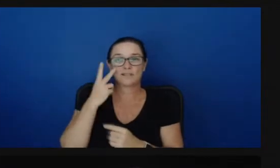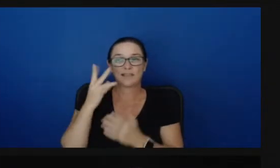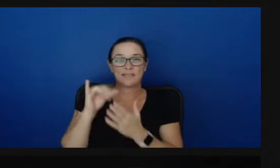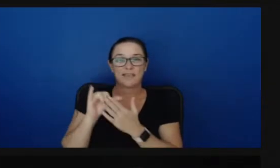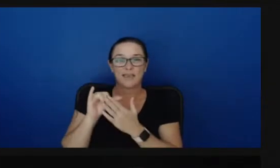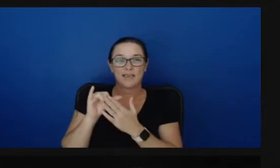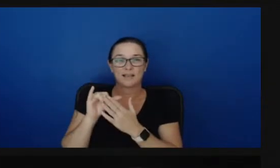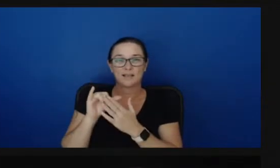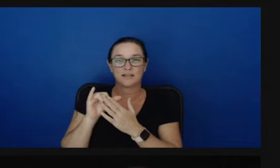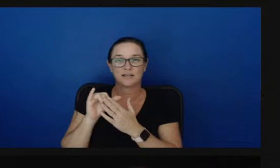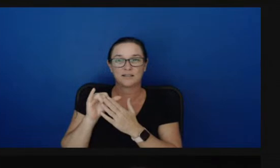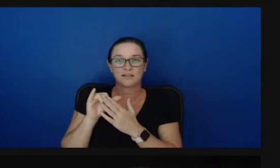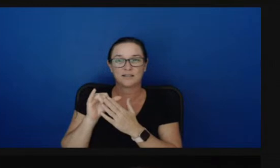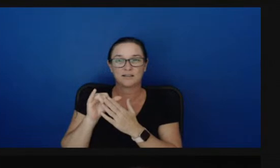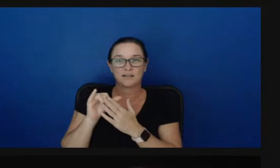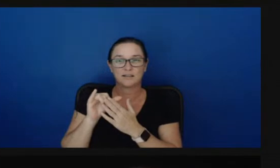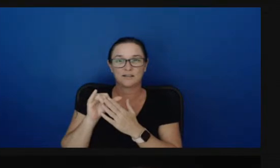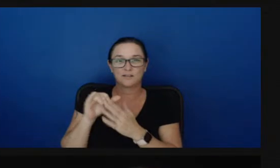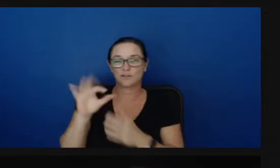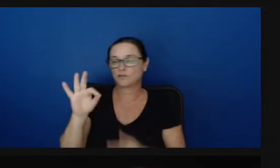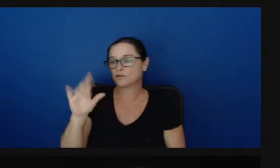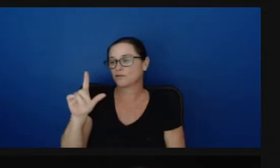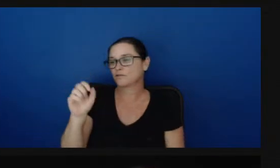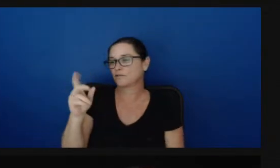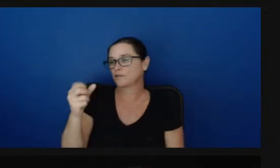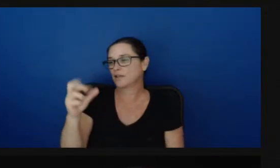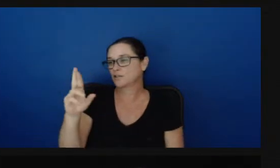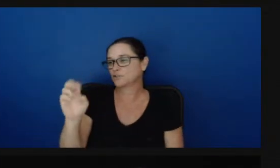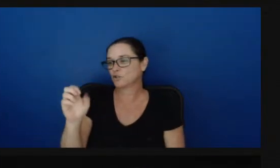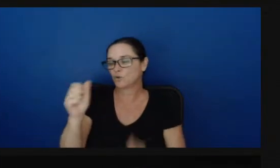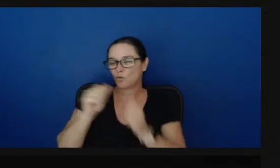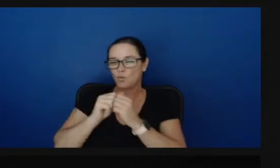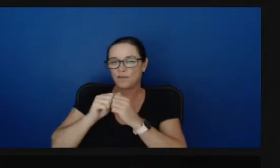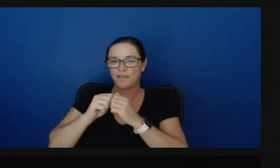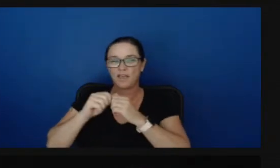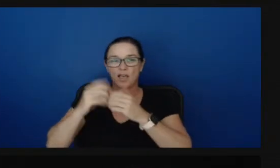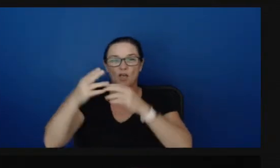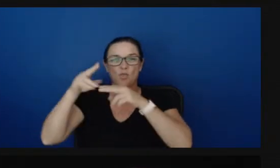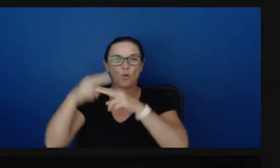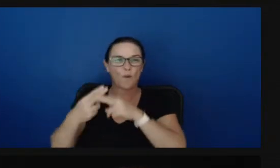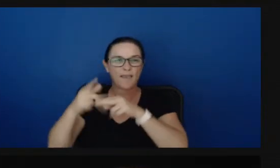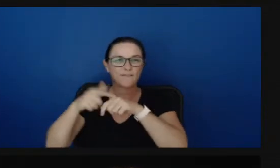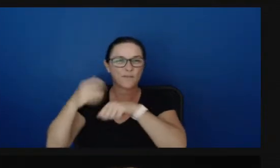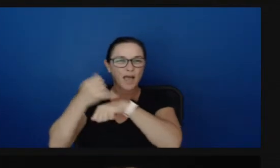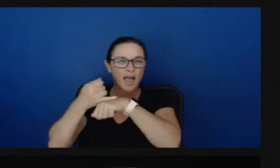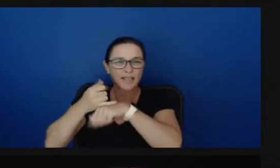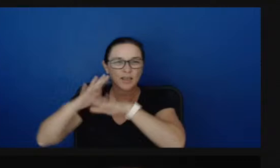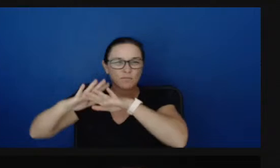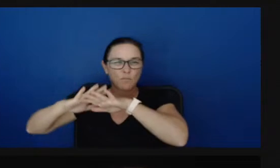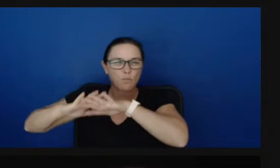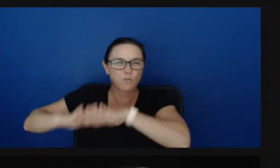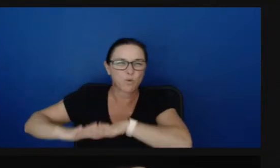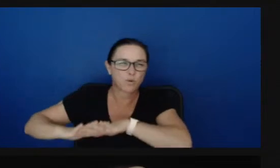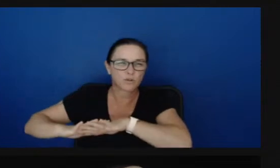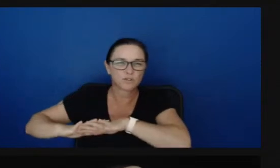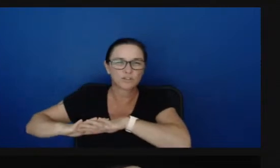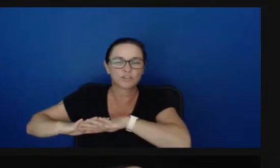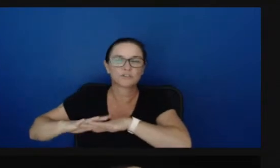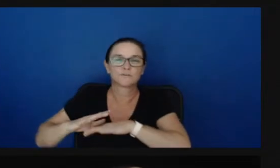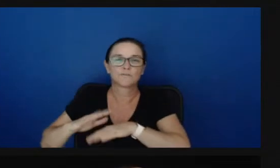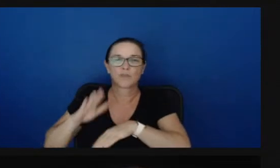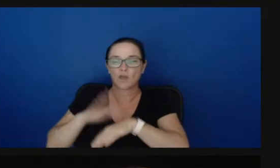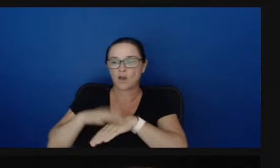talking about earlier, those flexure earthquakes with the weight of the island sinks down, presses down on the lithosphere,